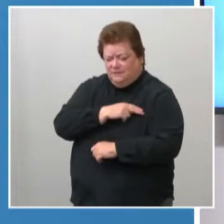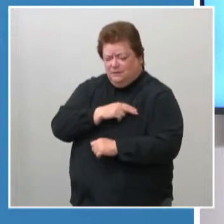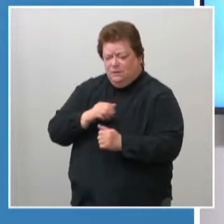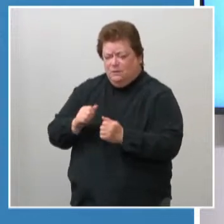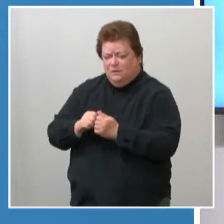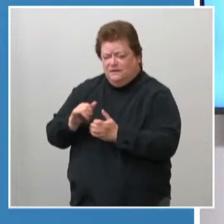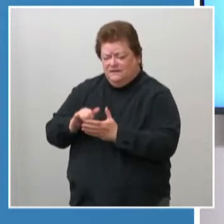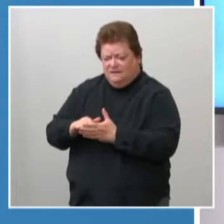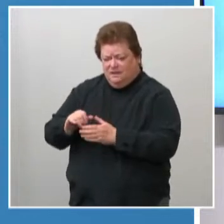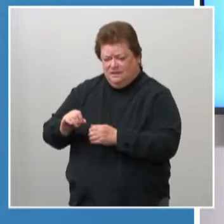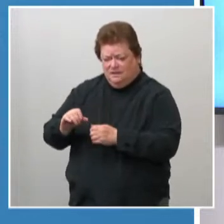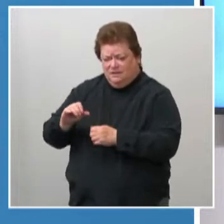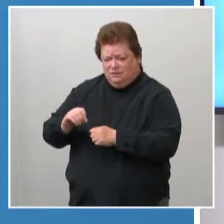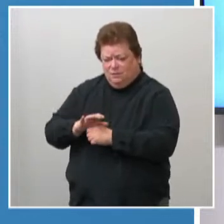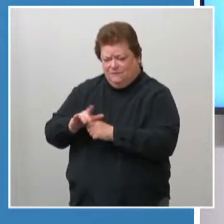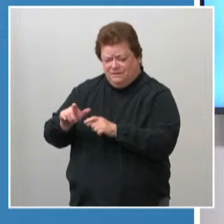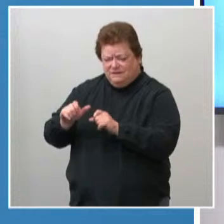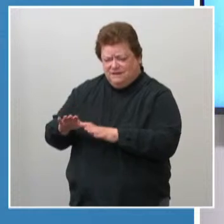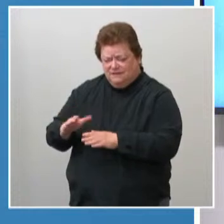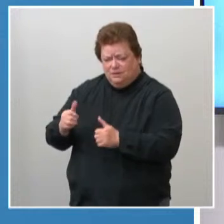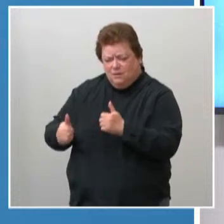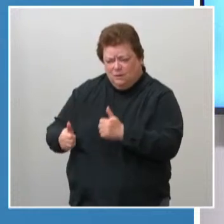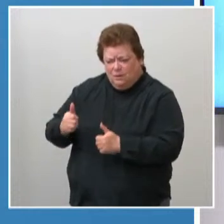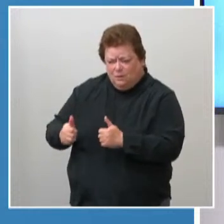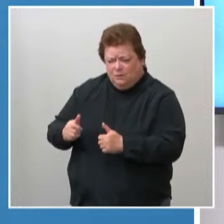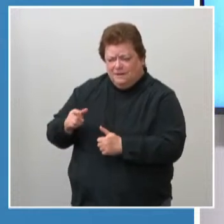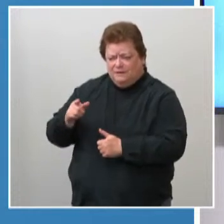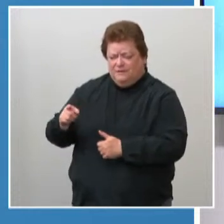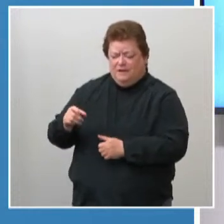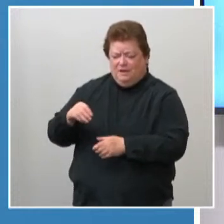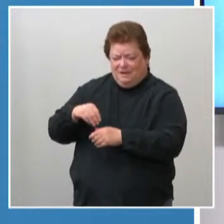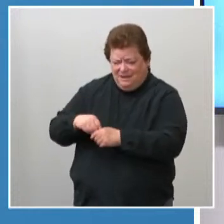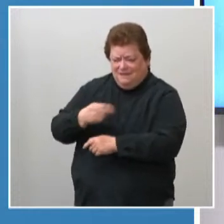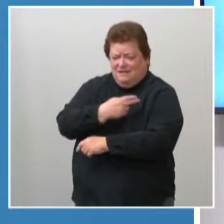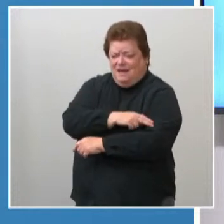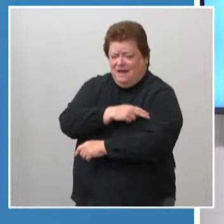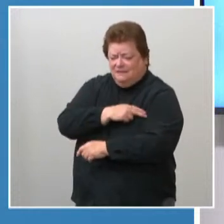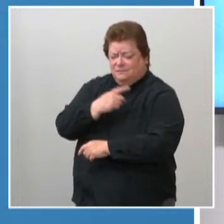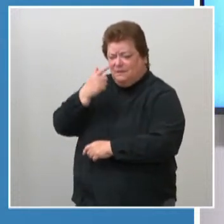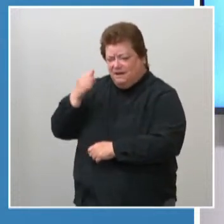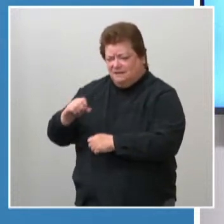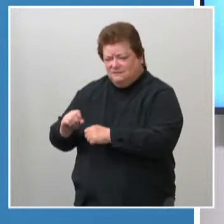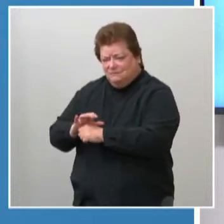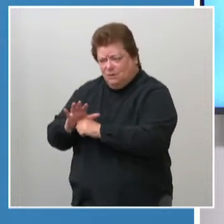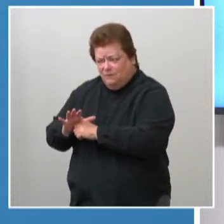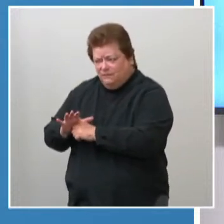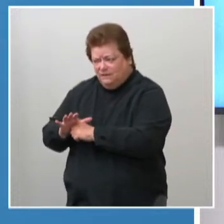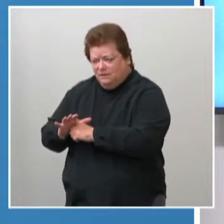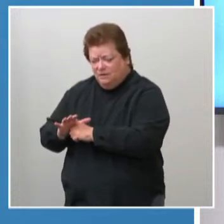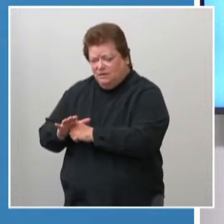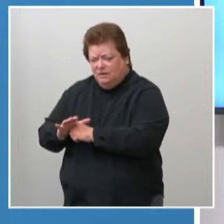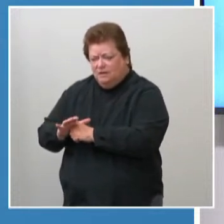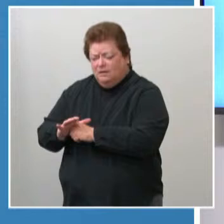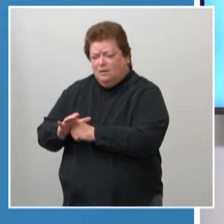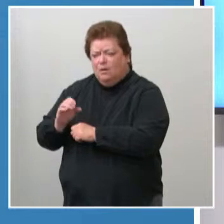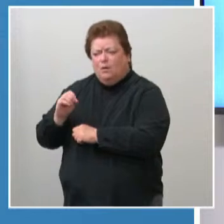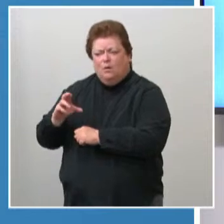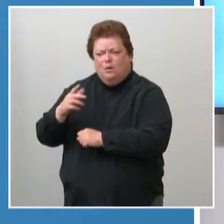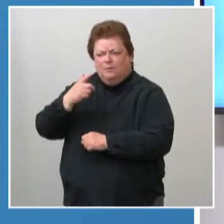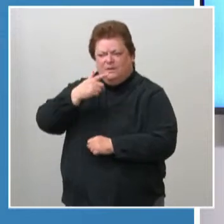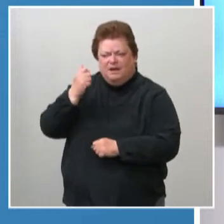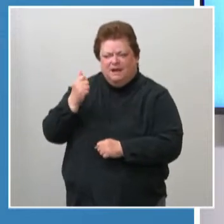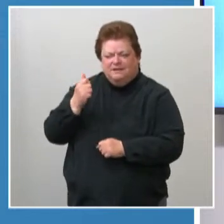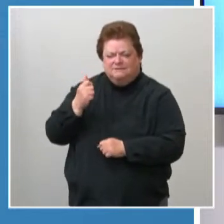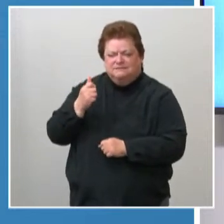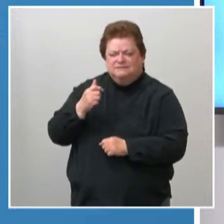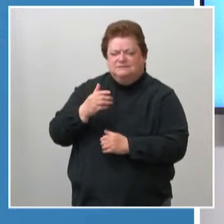test, if whether that patient is in there because of COVID, basically because they're sick, or whether it's somebody